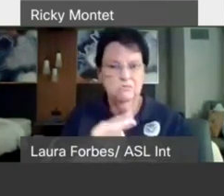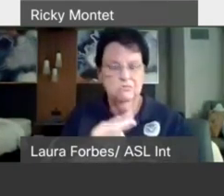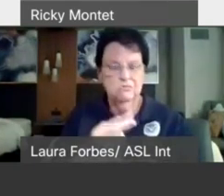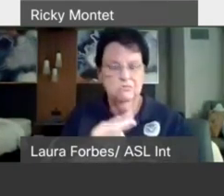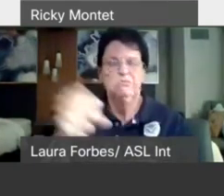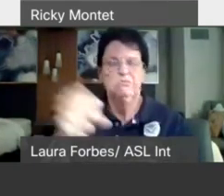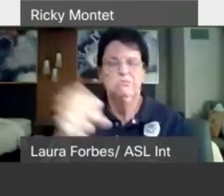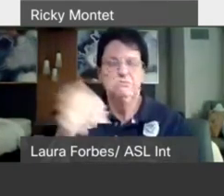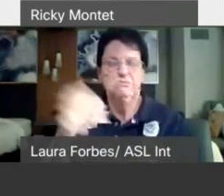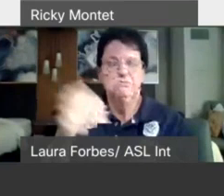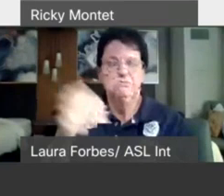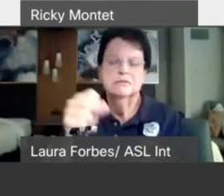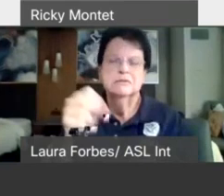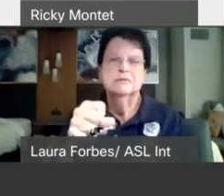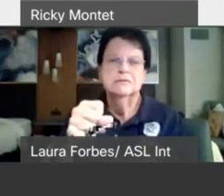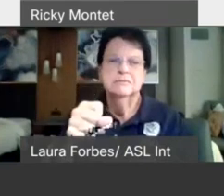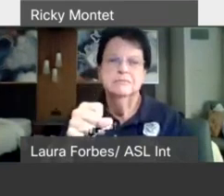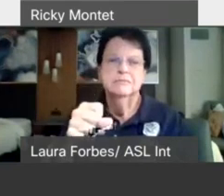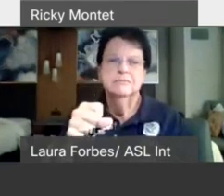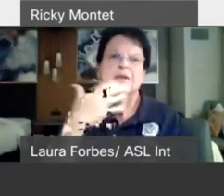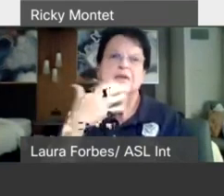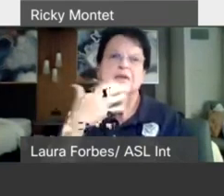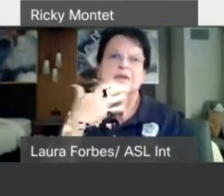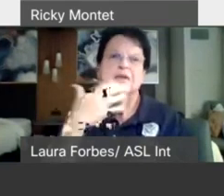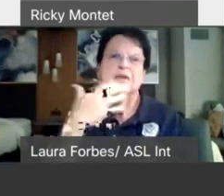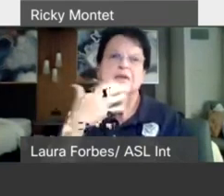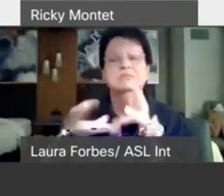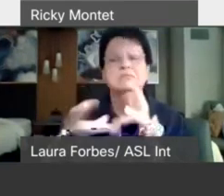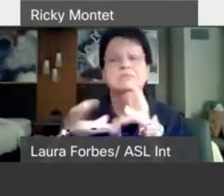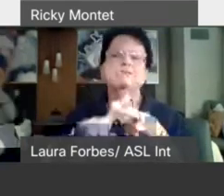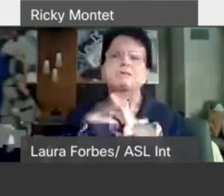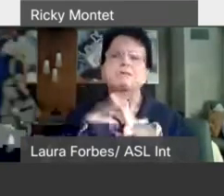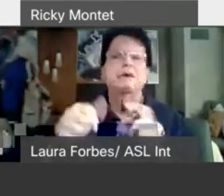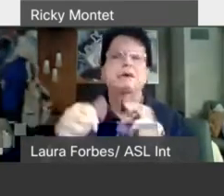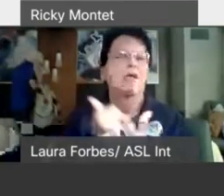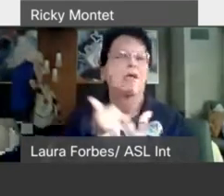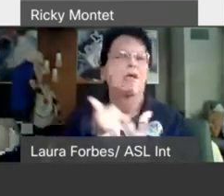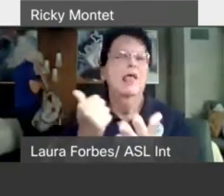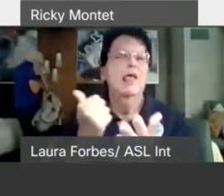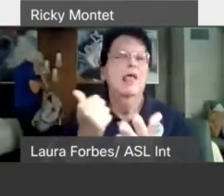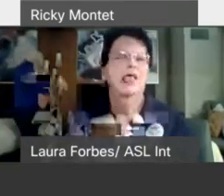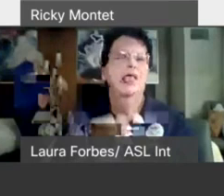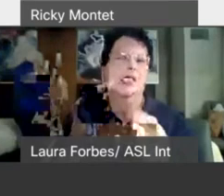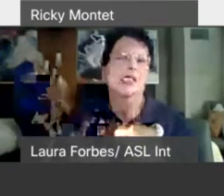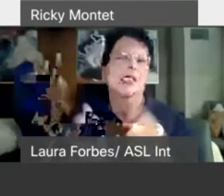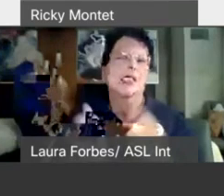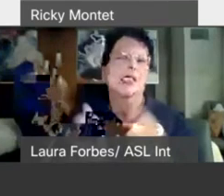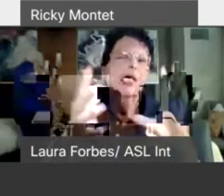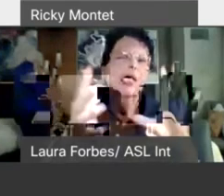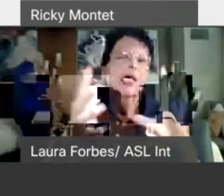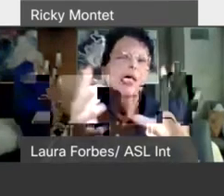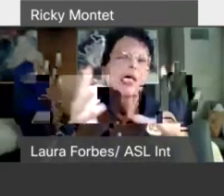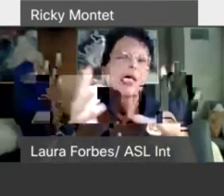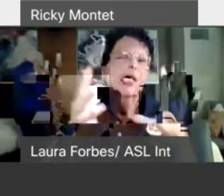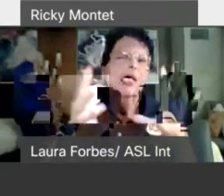Absolutely. Absolutely. Yeah. And thank you for summarizing. My friends have to do that for me all the time. Lots of words. And then they put it, what I've